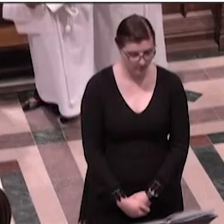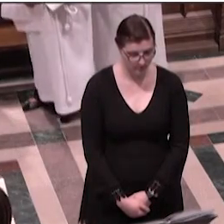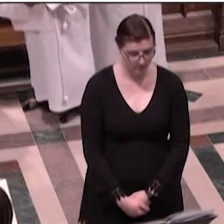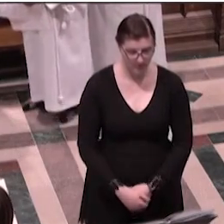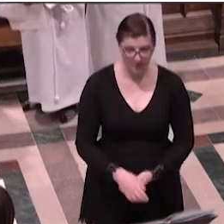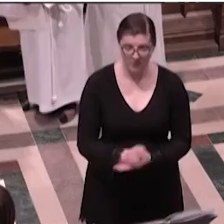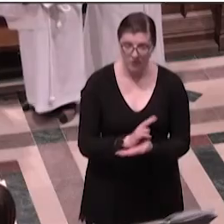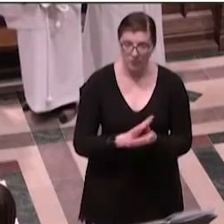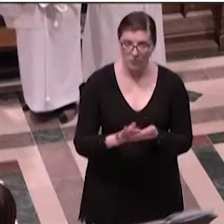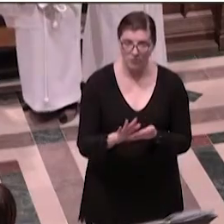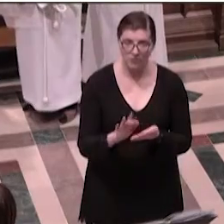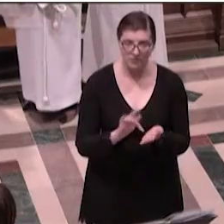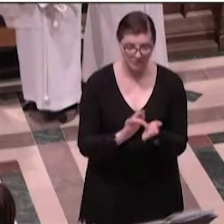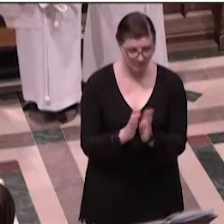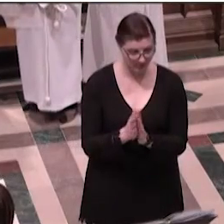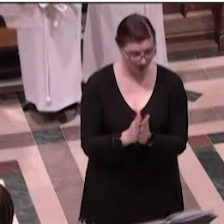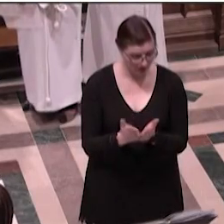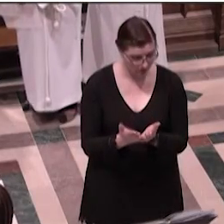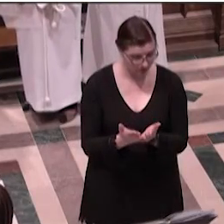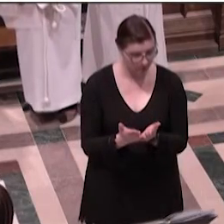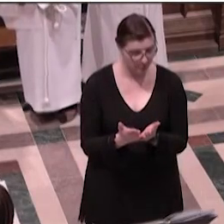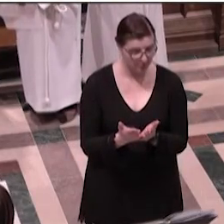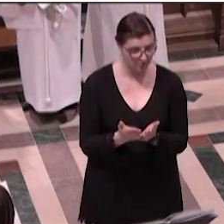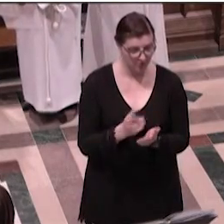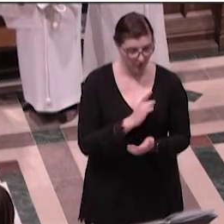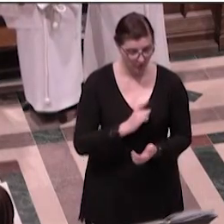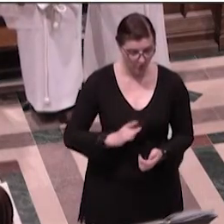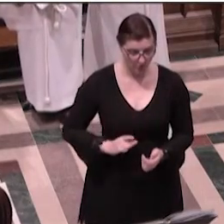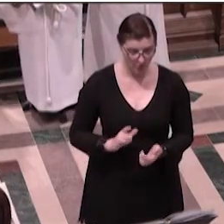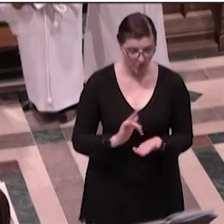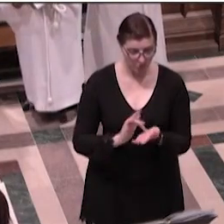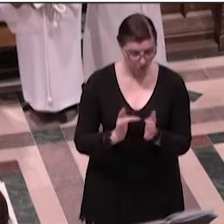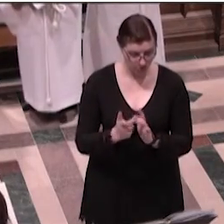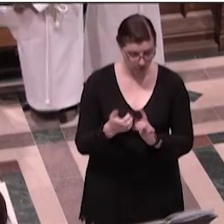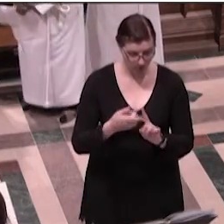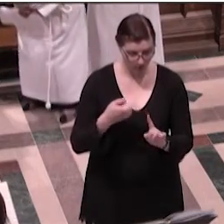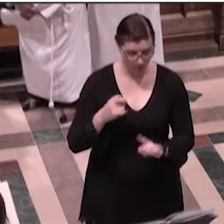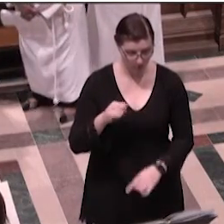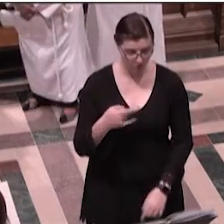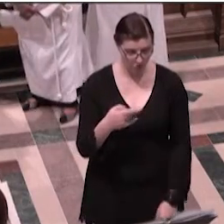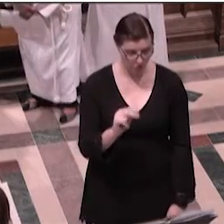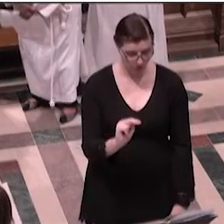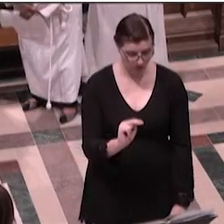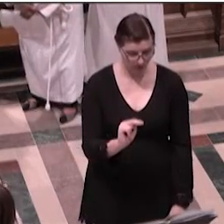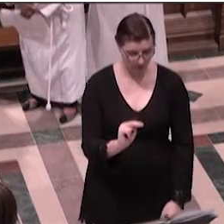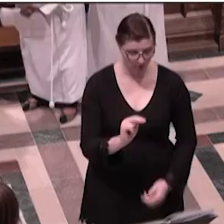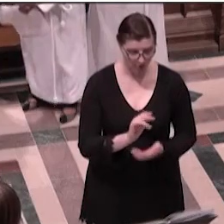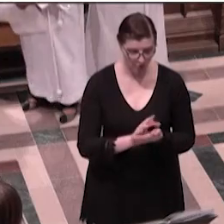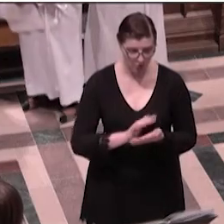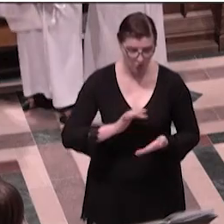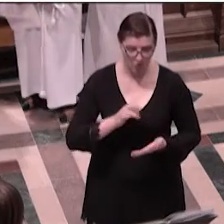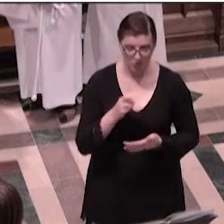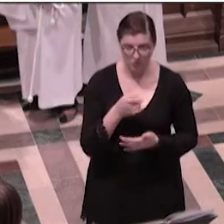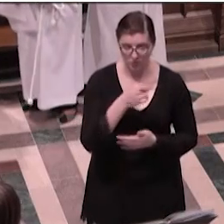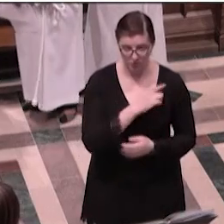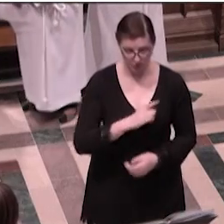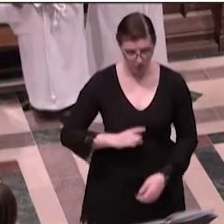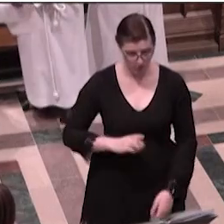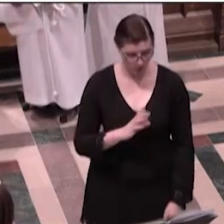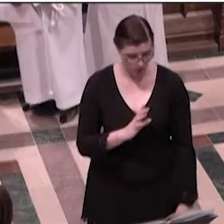Holy Gospel of our Lord Jesus Christ, according to John. Glory to you,